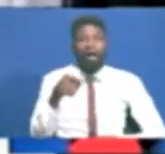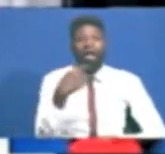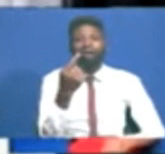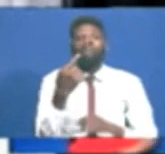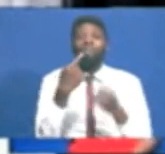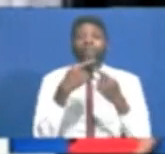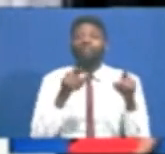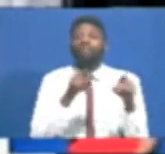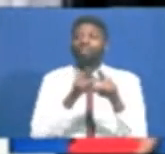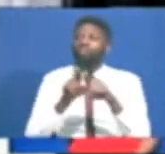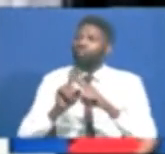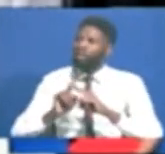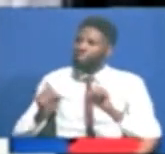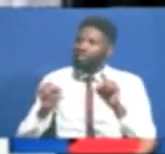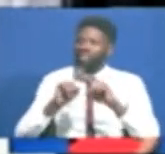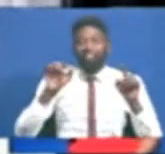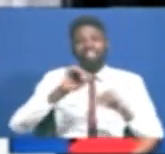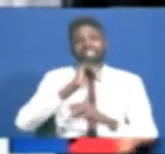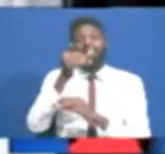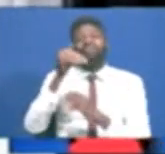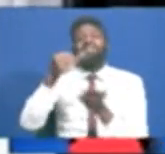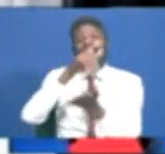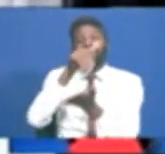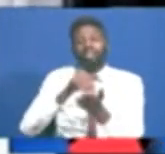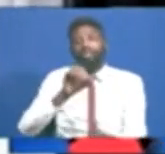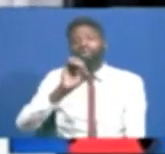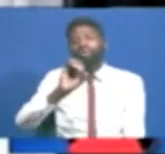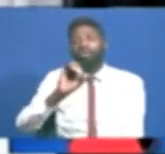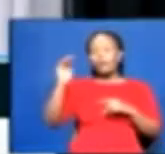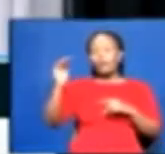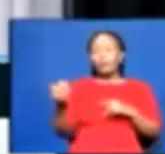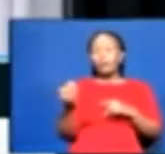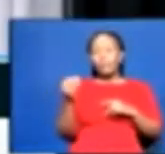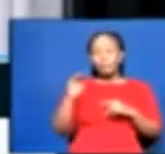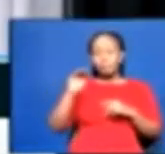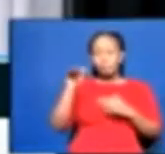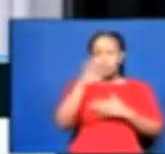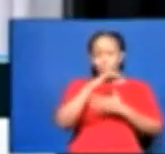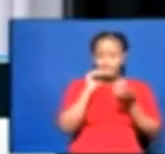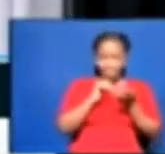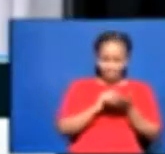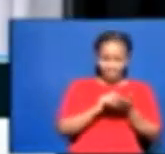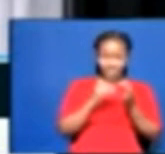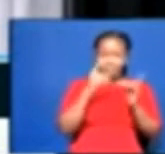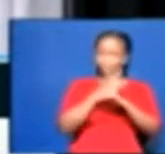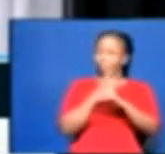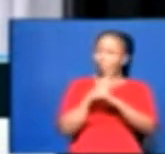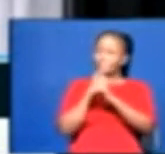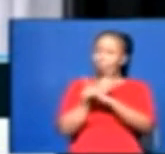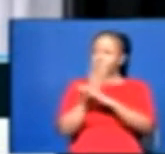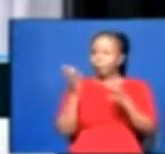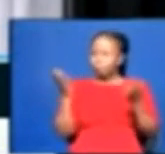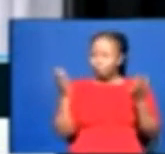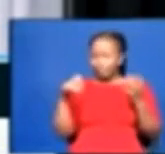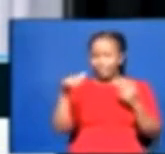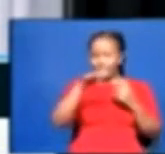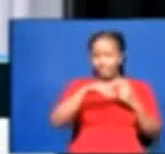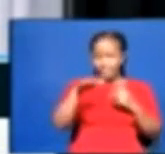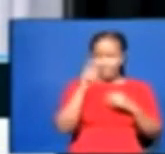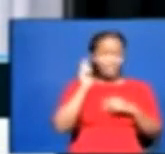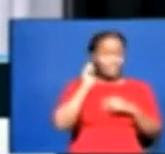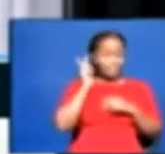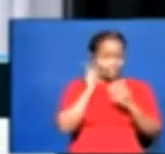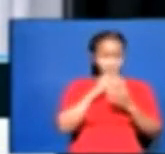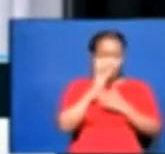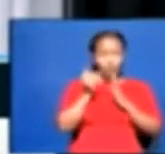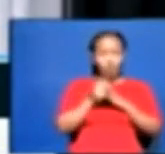urban centers like Ogembu, Nyamache, Nyamarambe, Marani, Suneka. They need to be